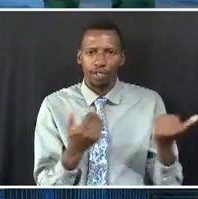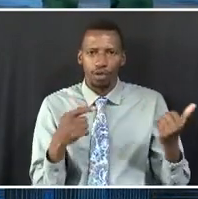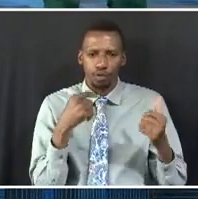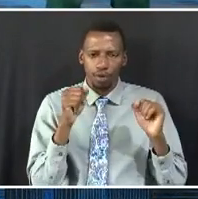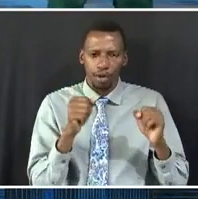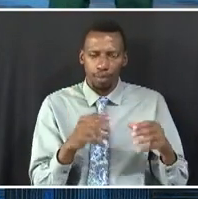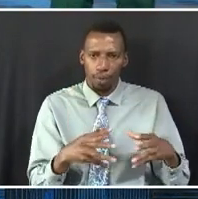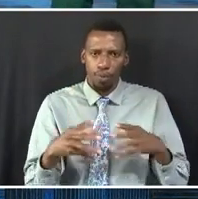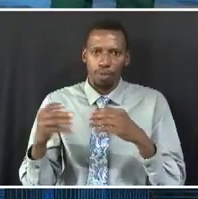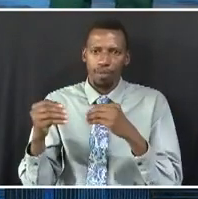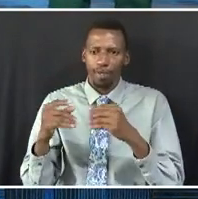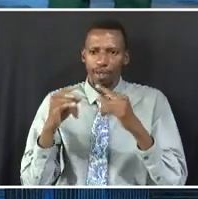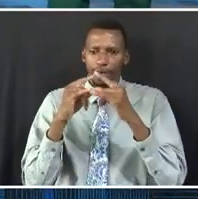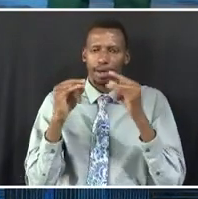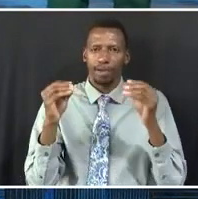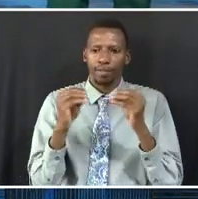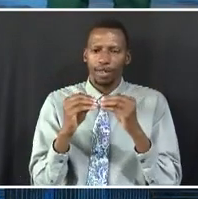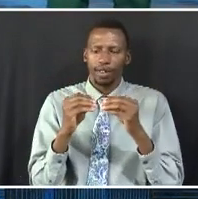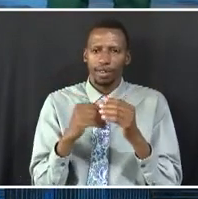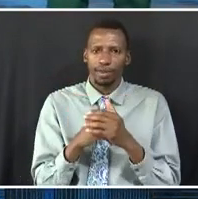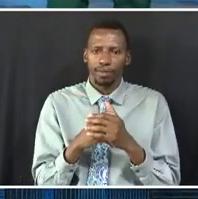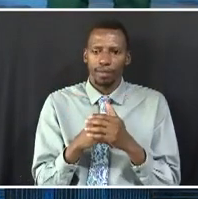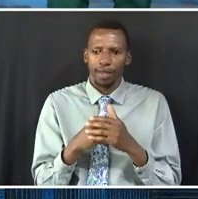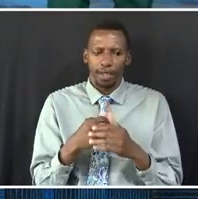company? He looked at me and said, Kijana,